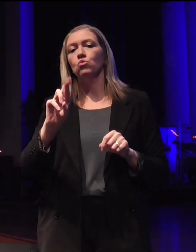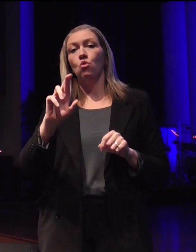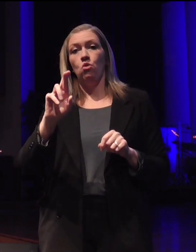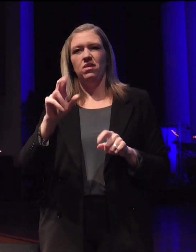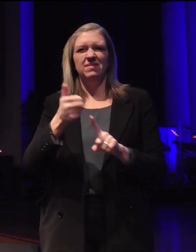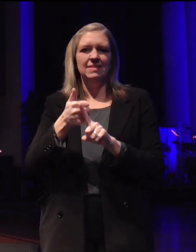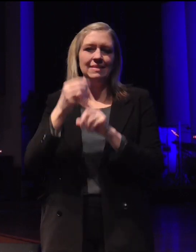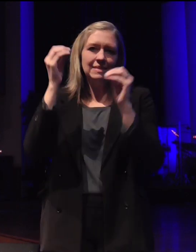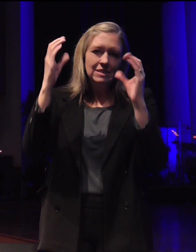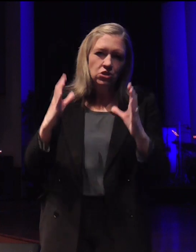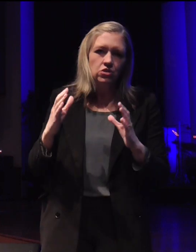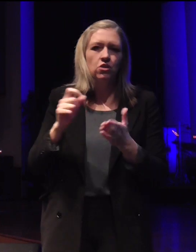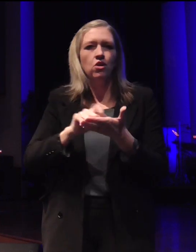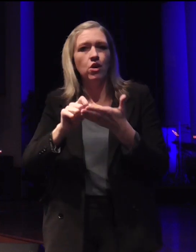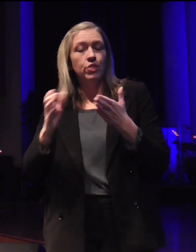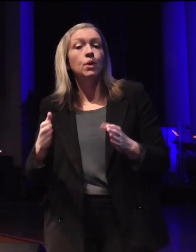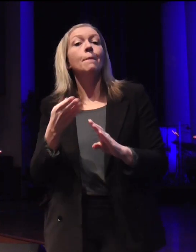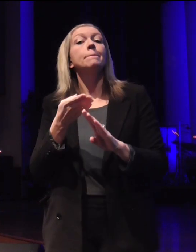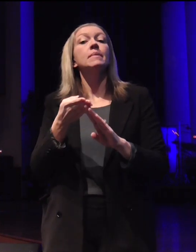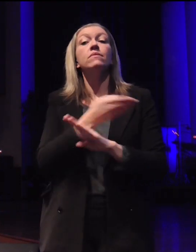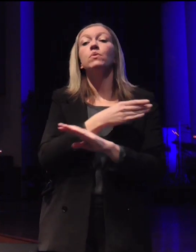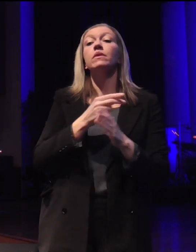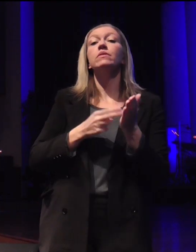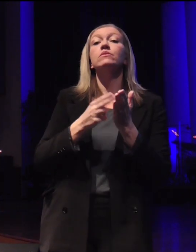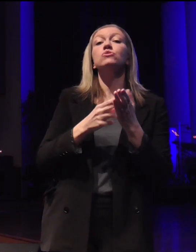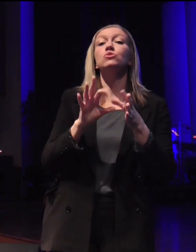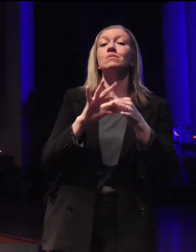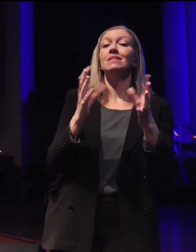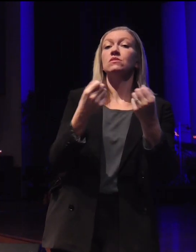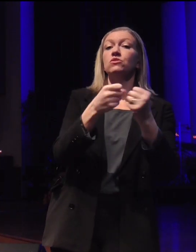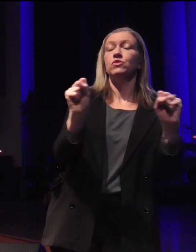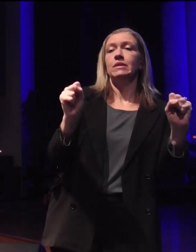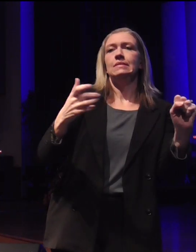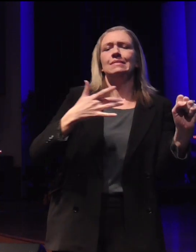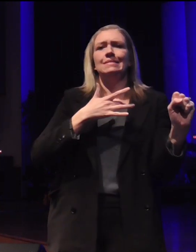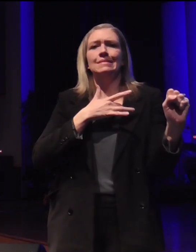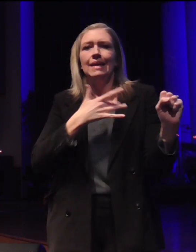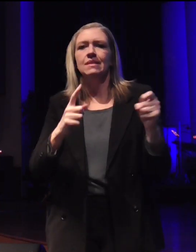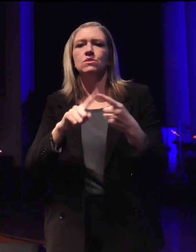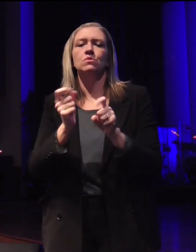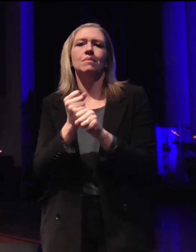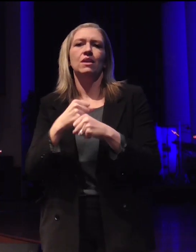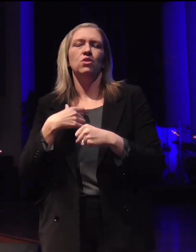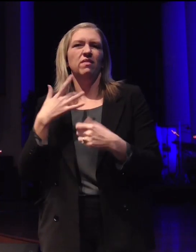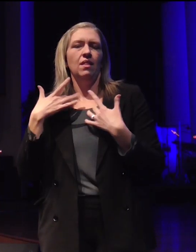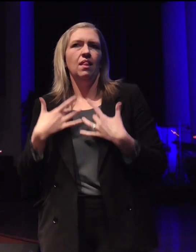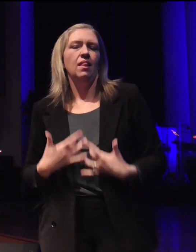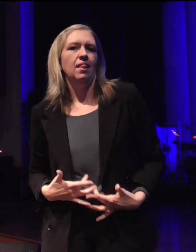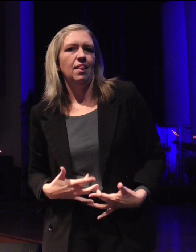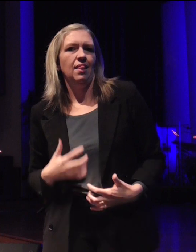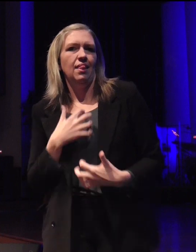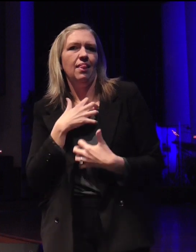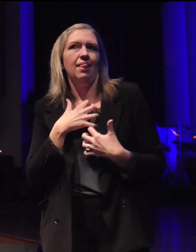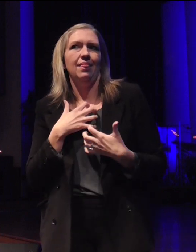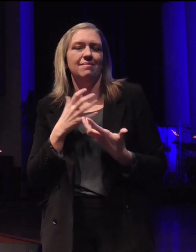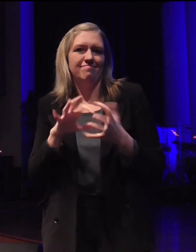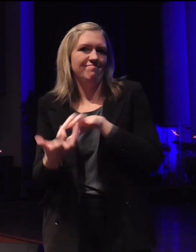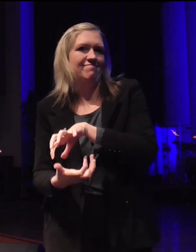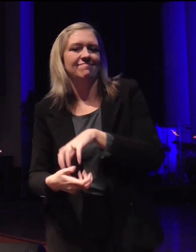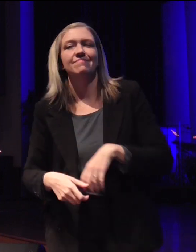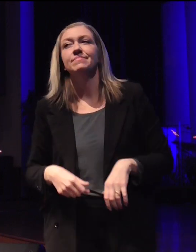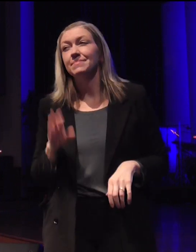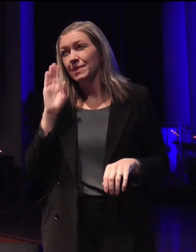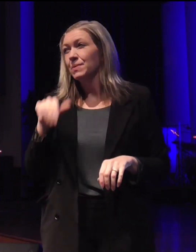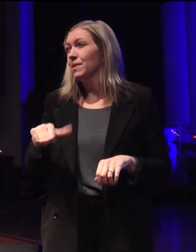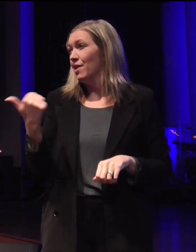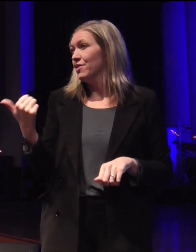said, "Before the truth sets you free, it tends to make you miserable." And I know other people have felt that way